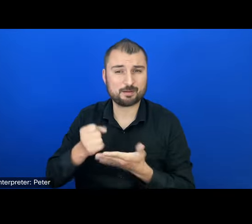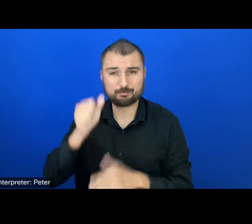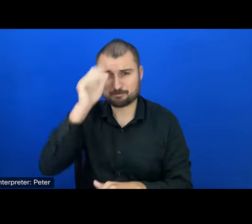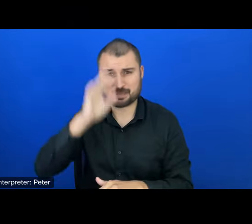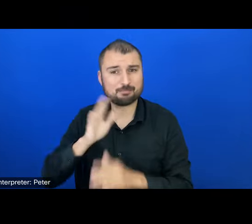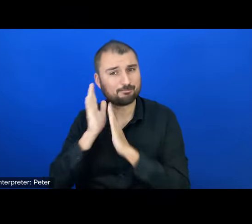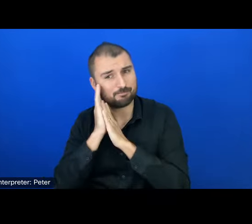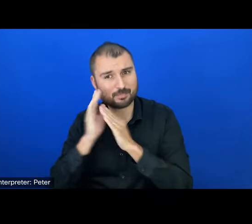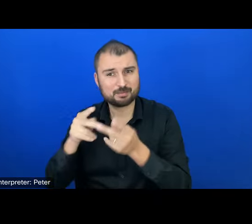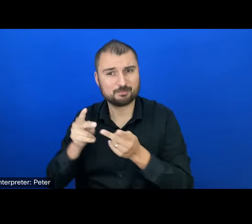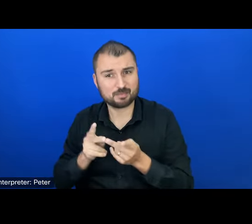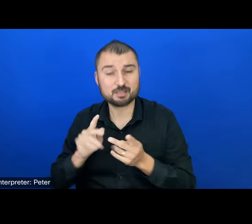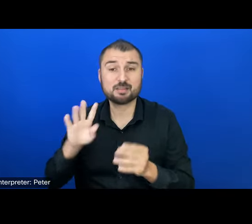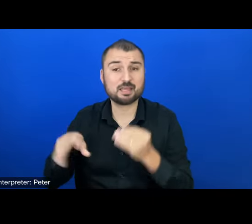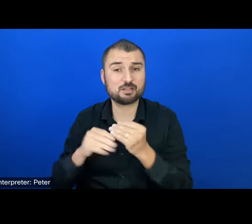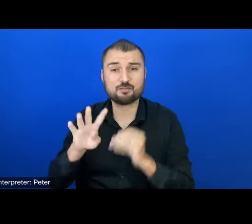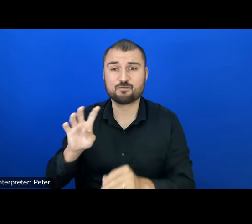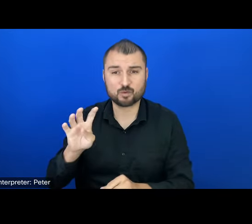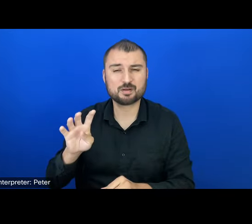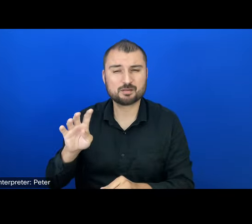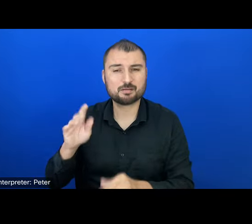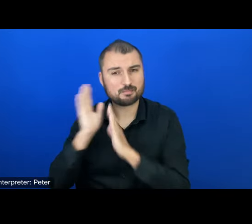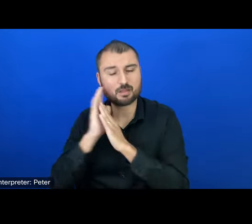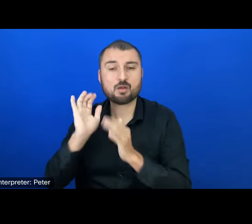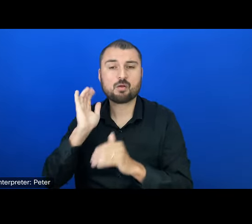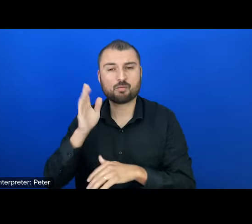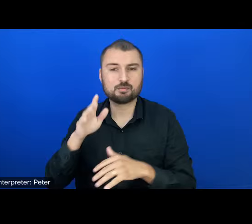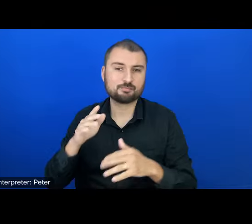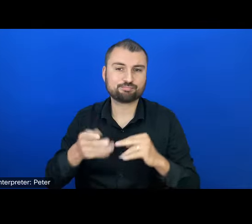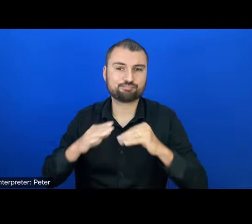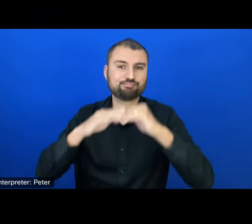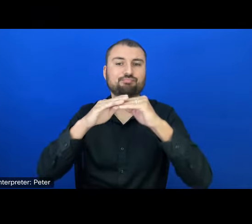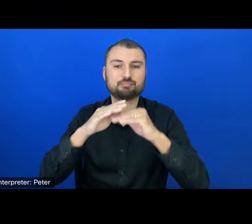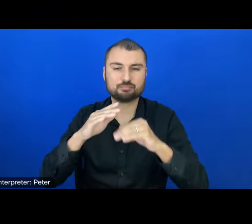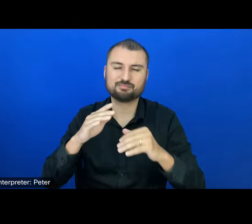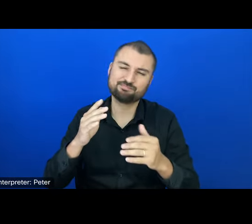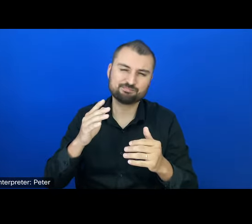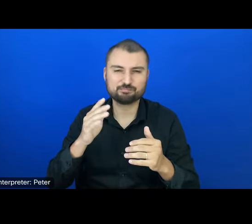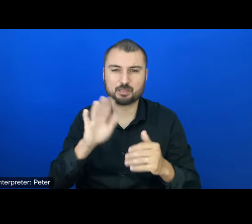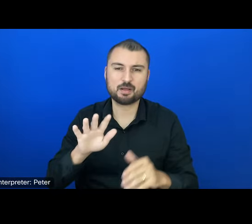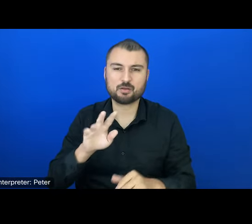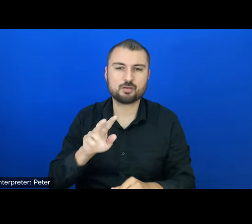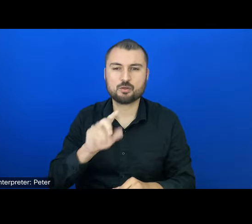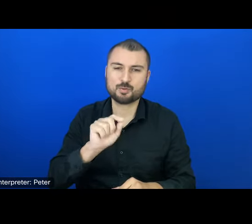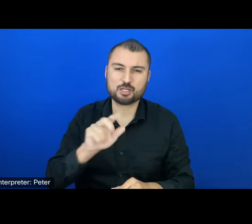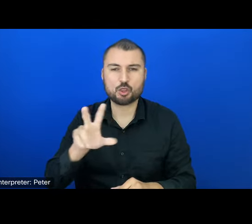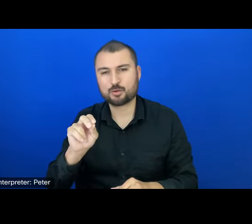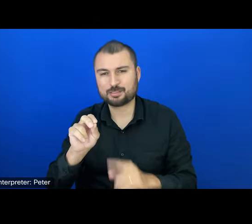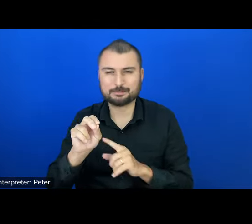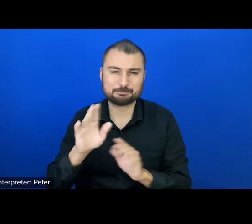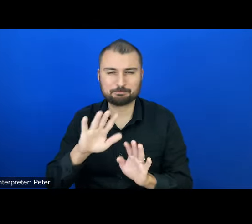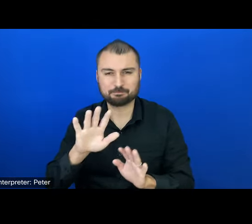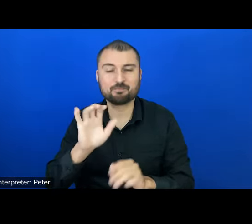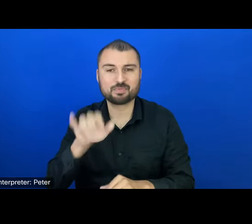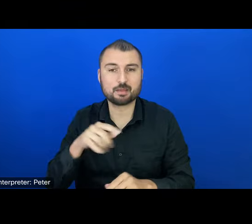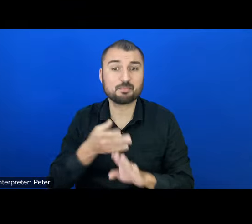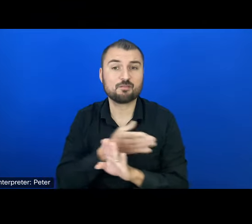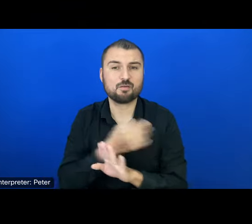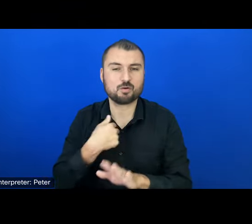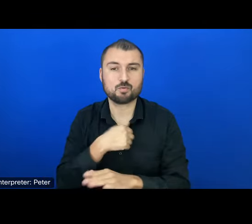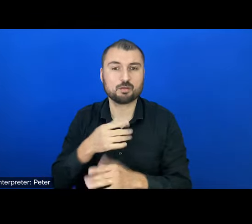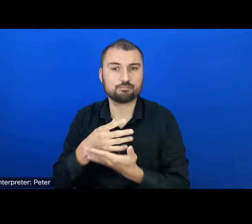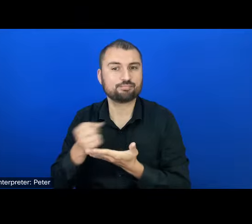additional 400 beds will get us those additional beds to about 2030, roughly, before we again run out of capacity on the